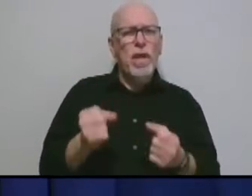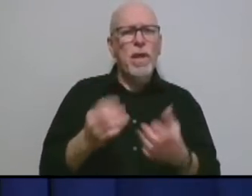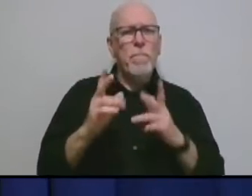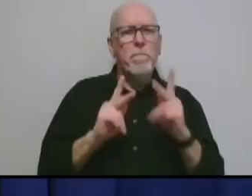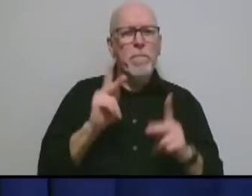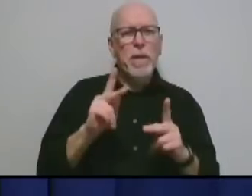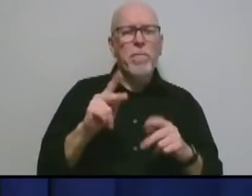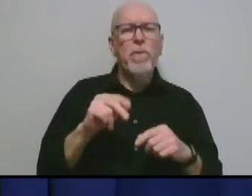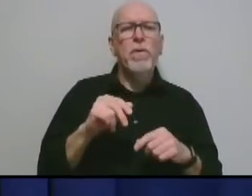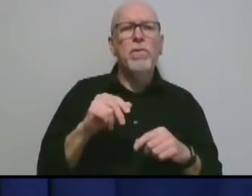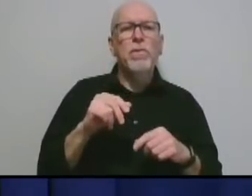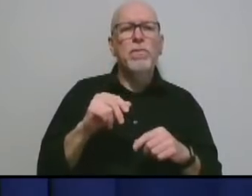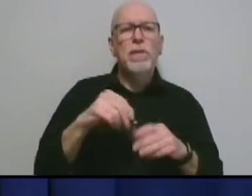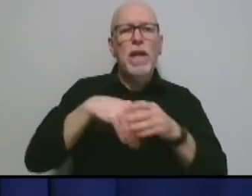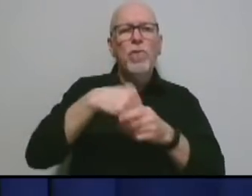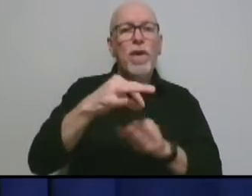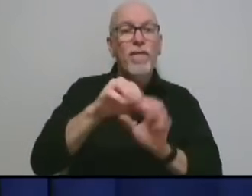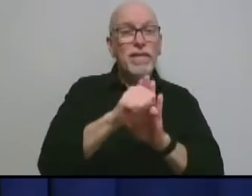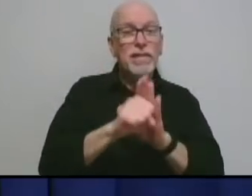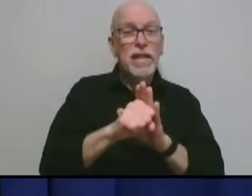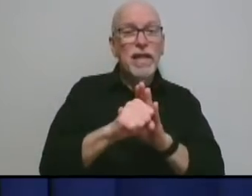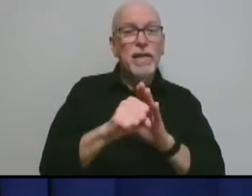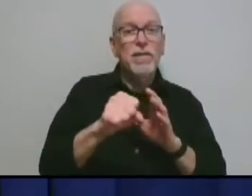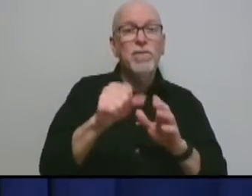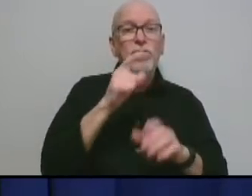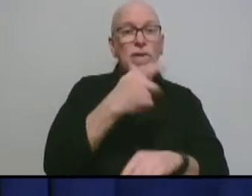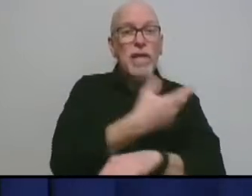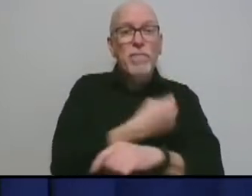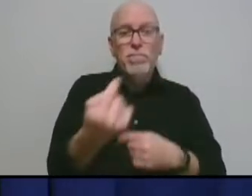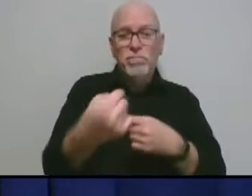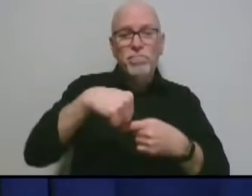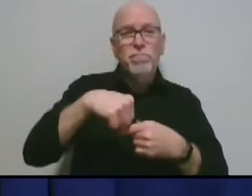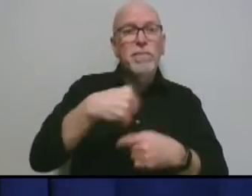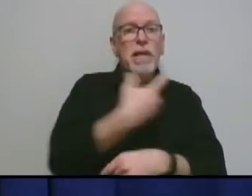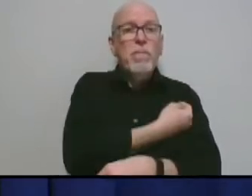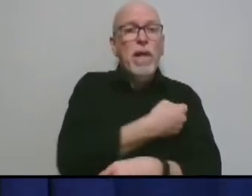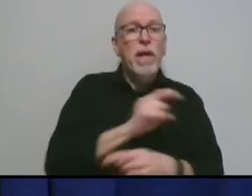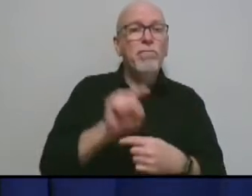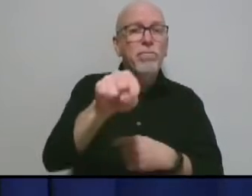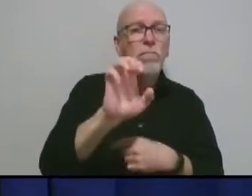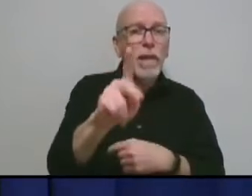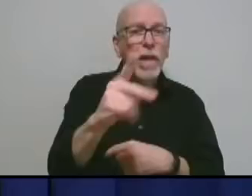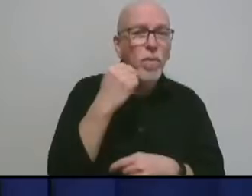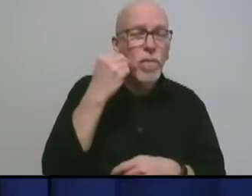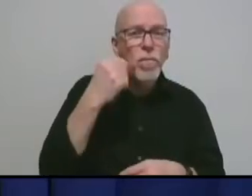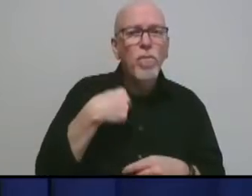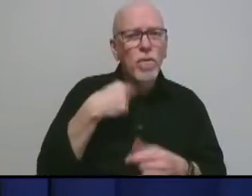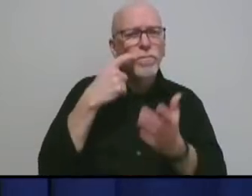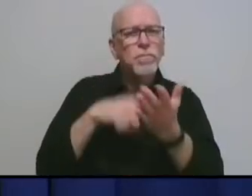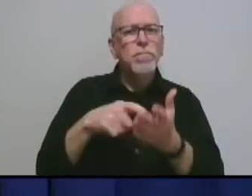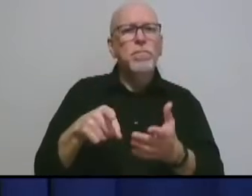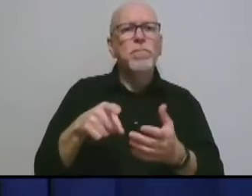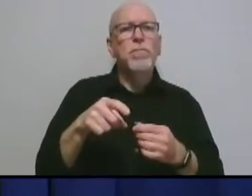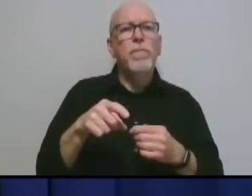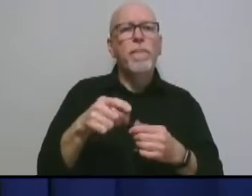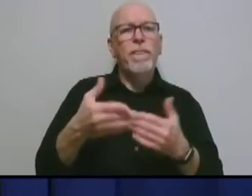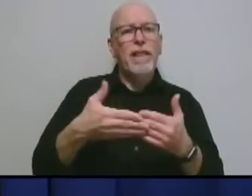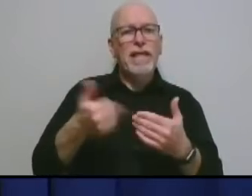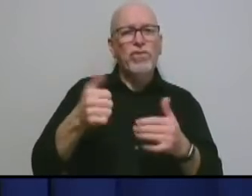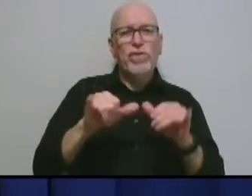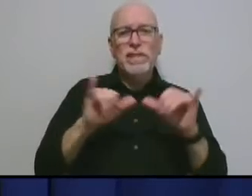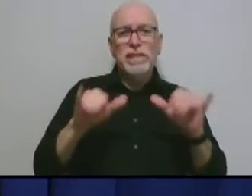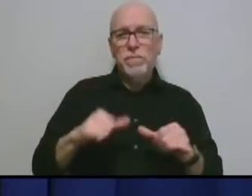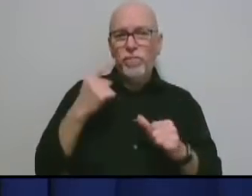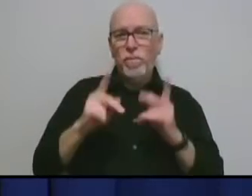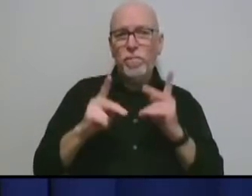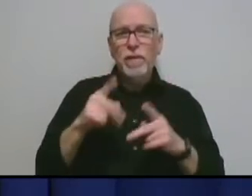individuals outside of the state that were being immunized here in the state of Indiana, and found that it was an easier system for people to